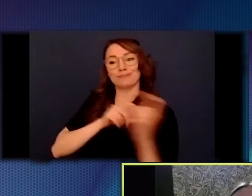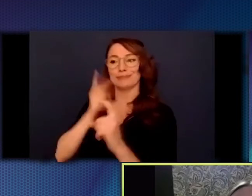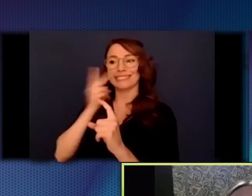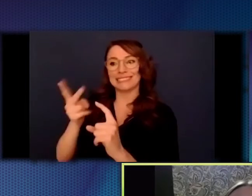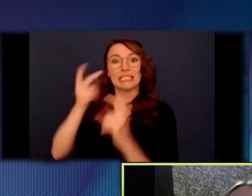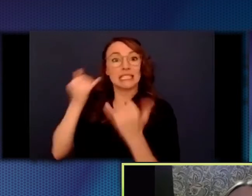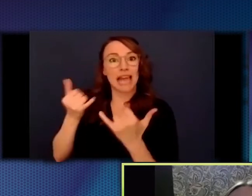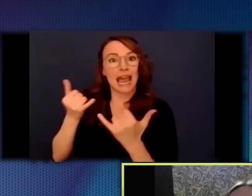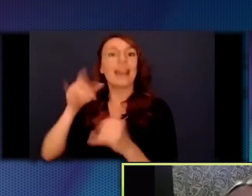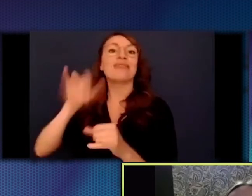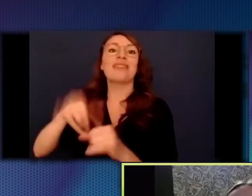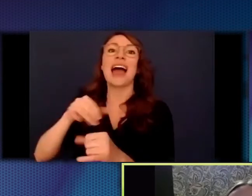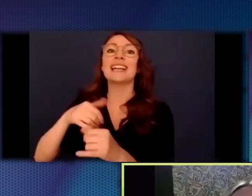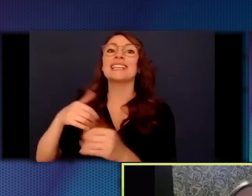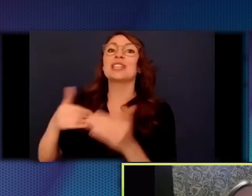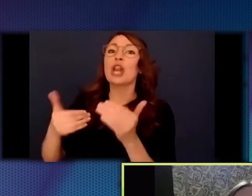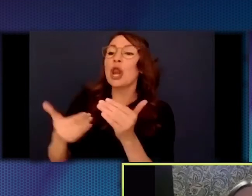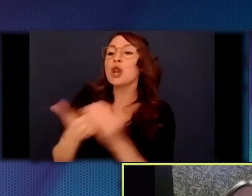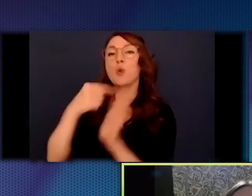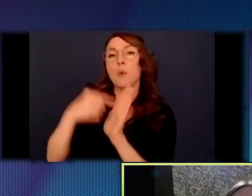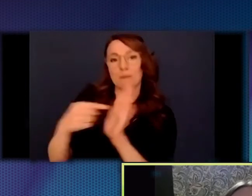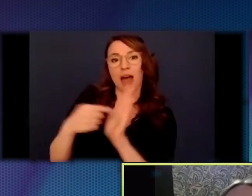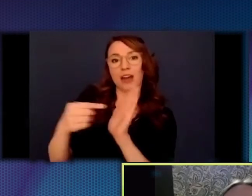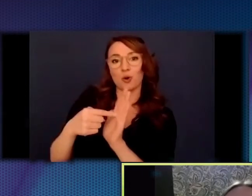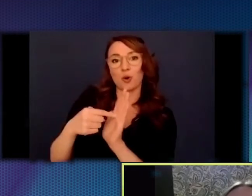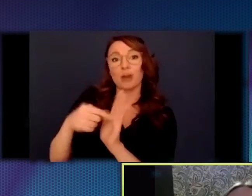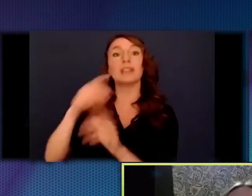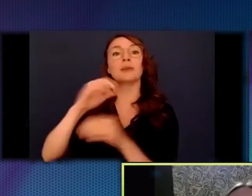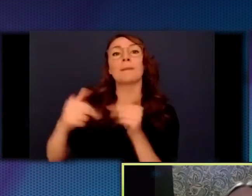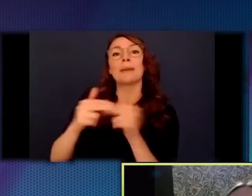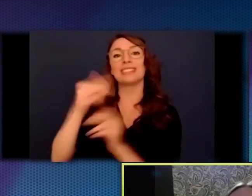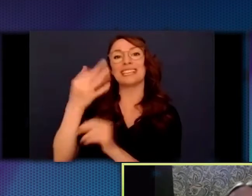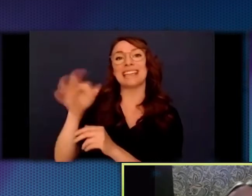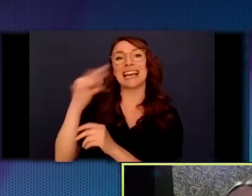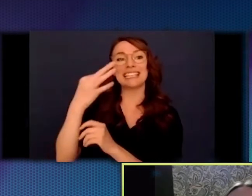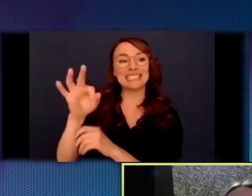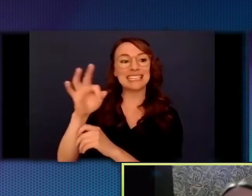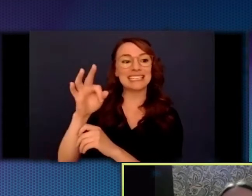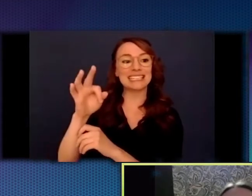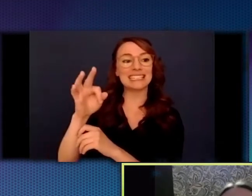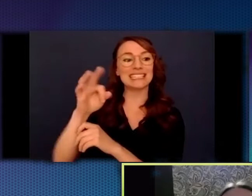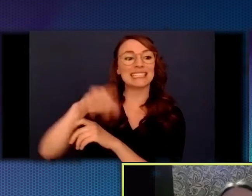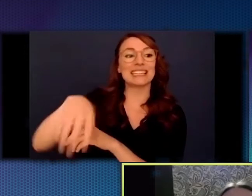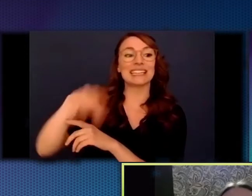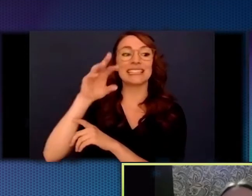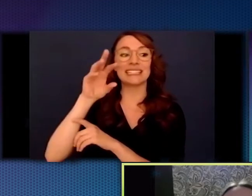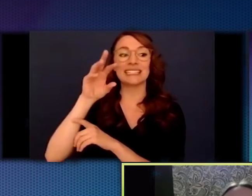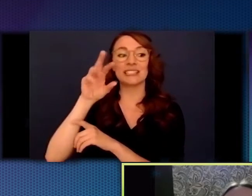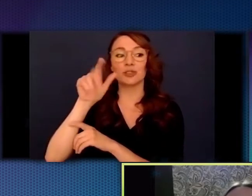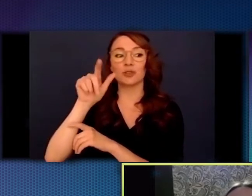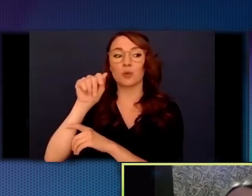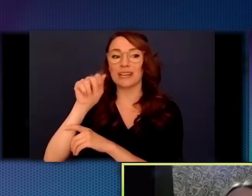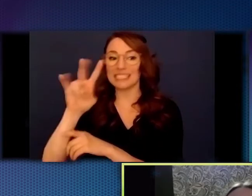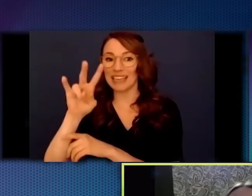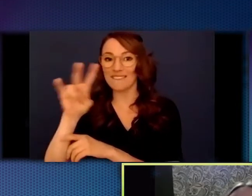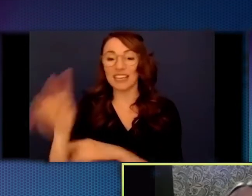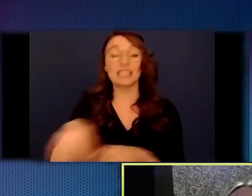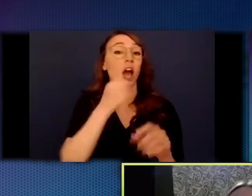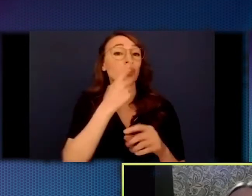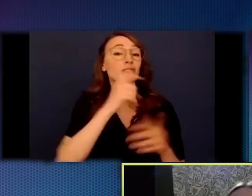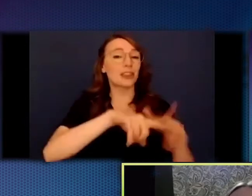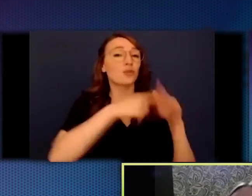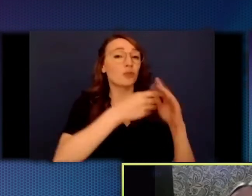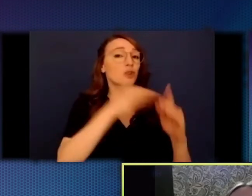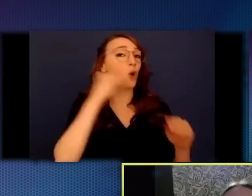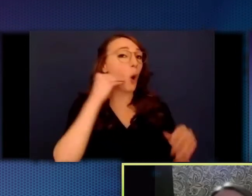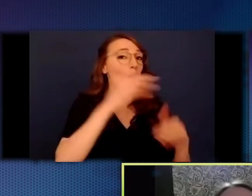a smaller reproduction in a slightly different location. The original home was built in 1806, but had to be demolished when Carroll